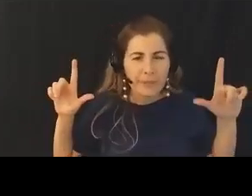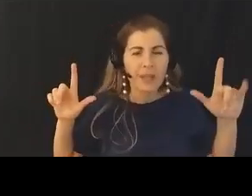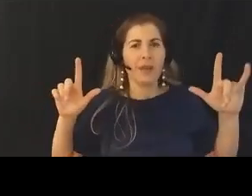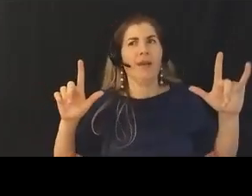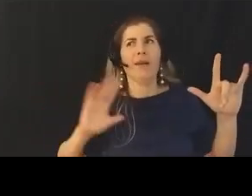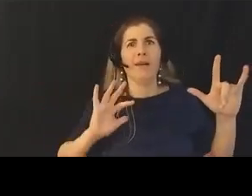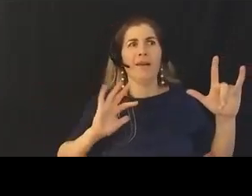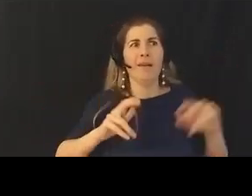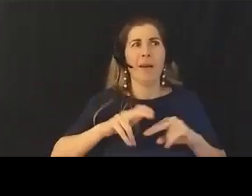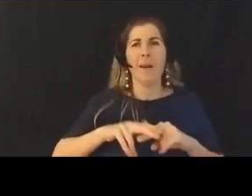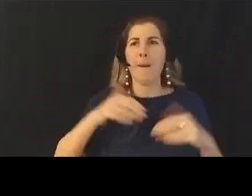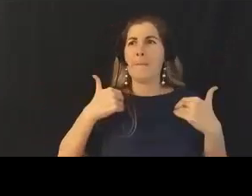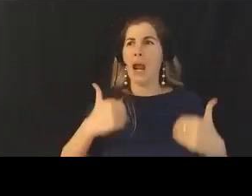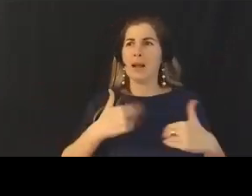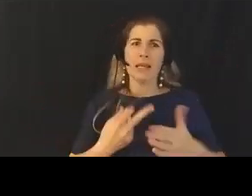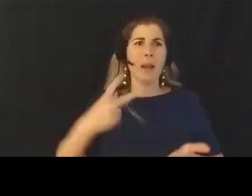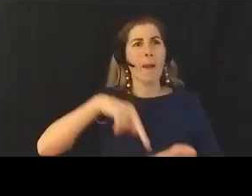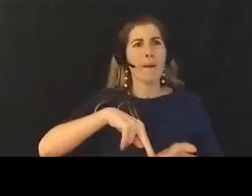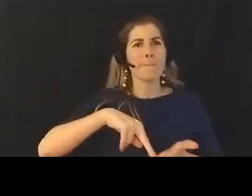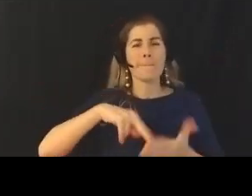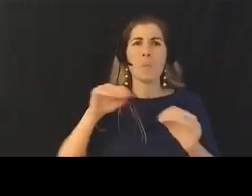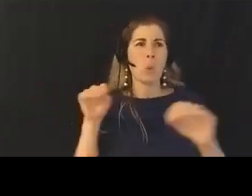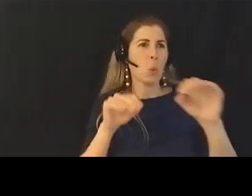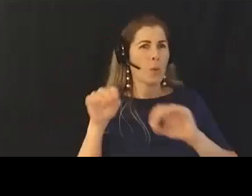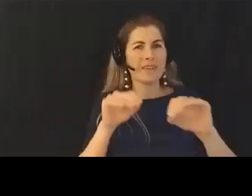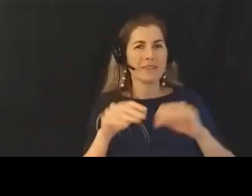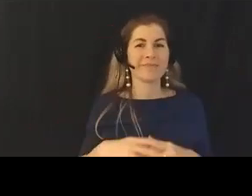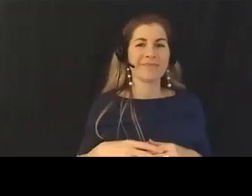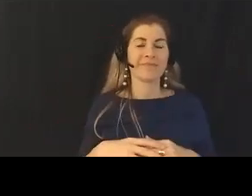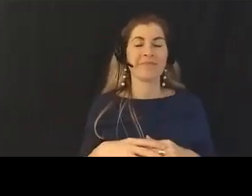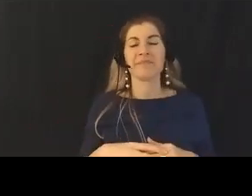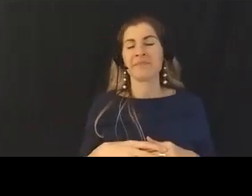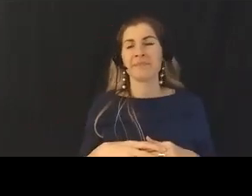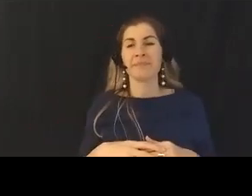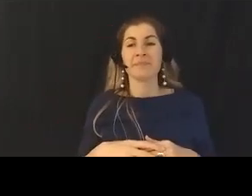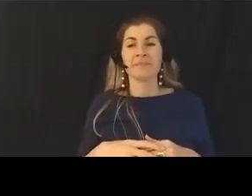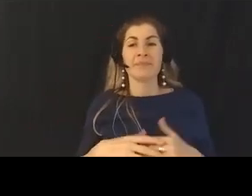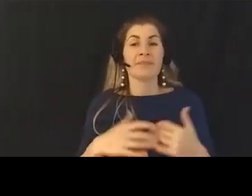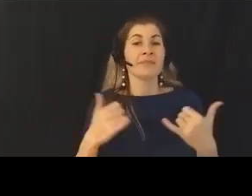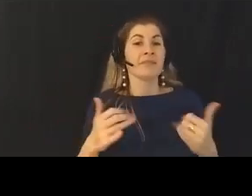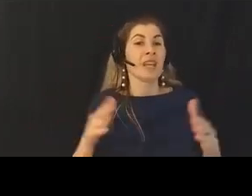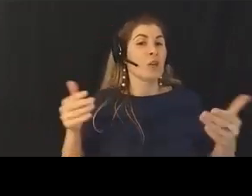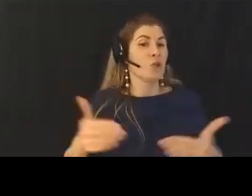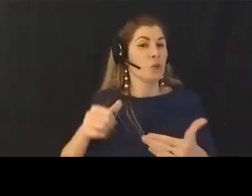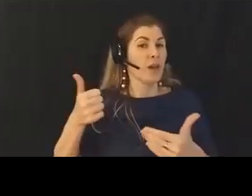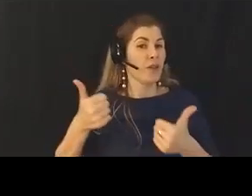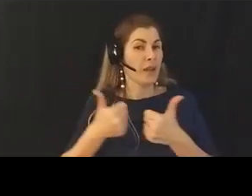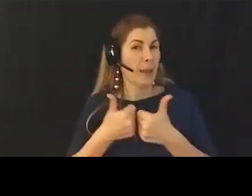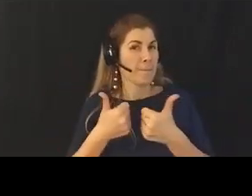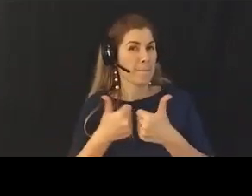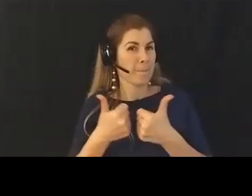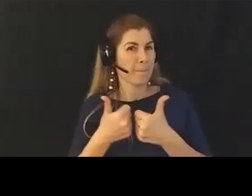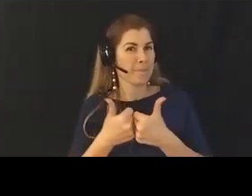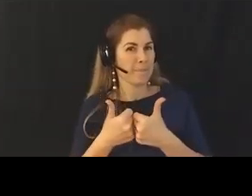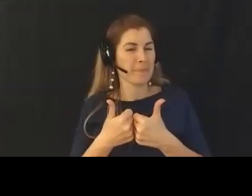to get our bodies moving and grooving. So I'm gonna actually introduce another game. This